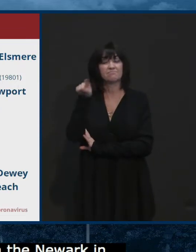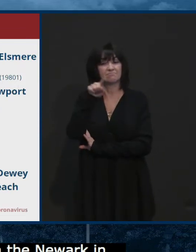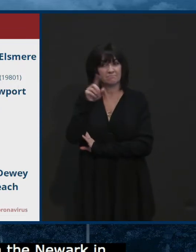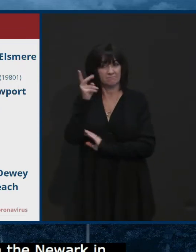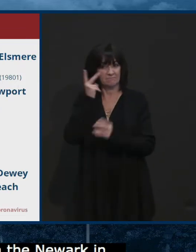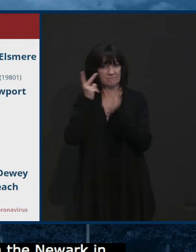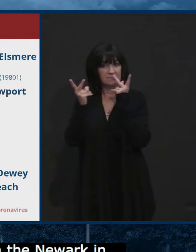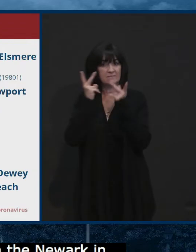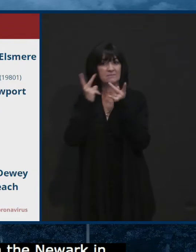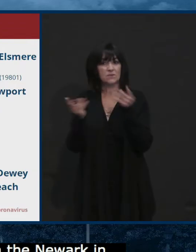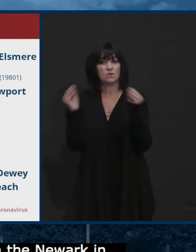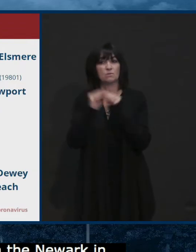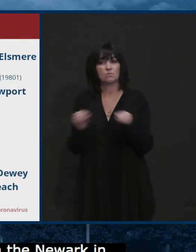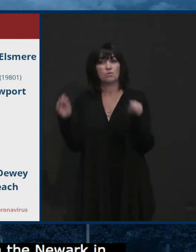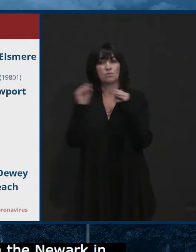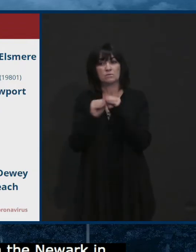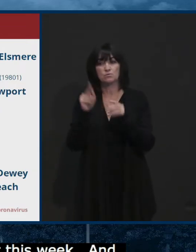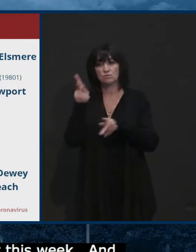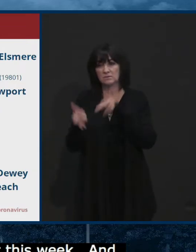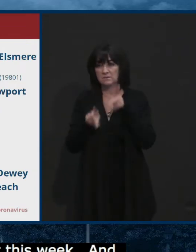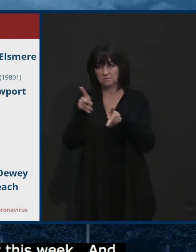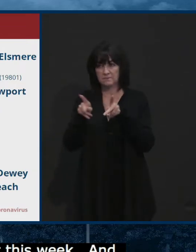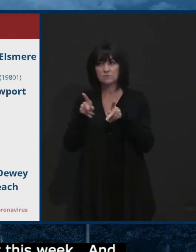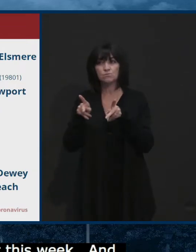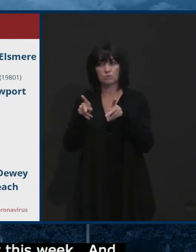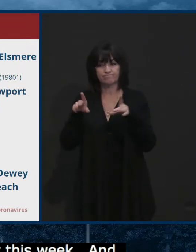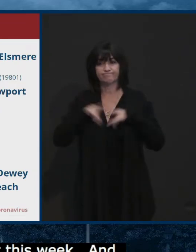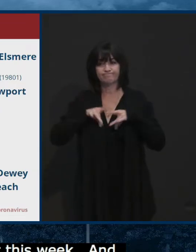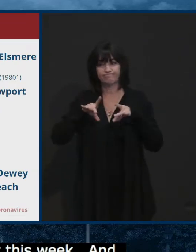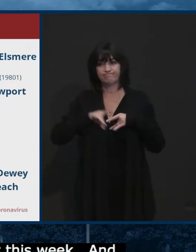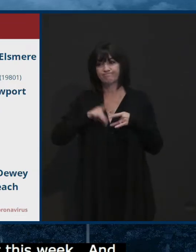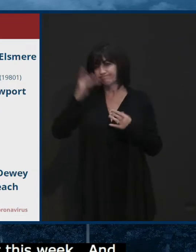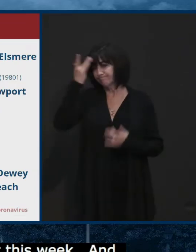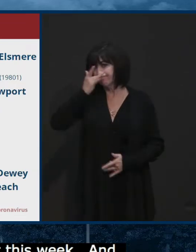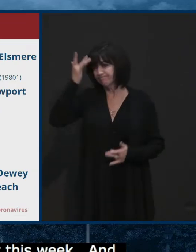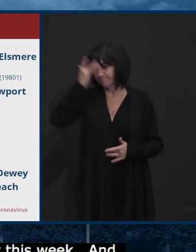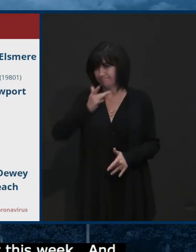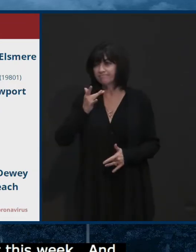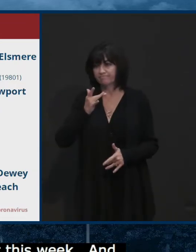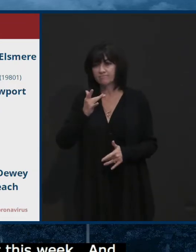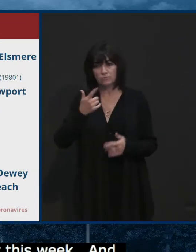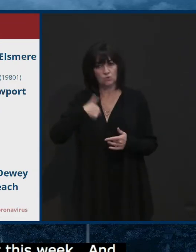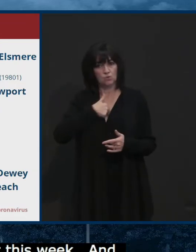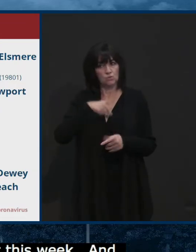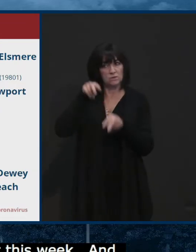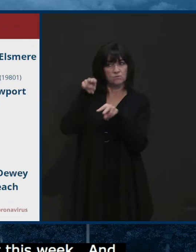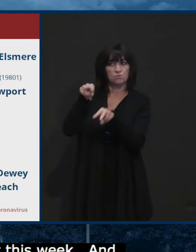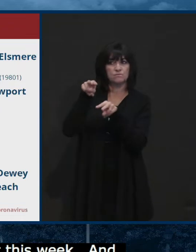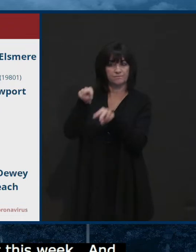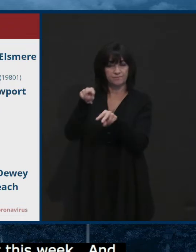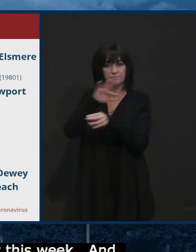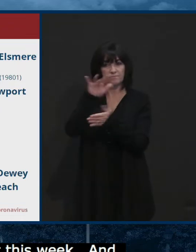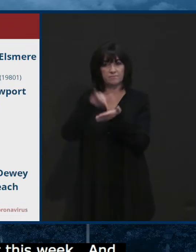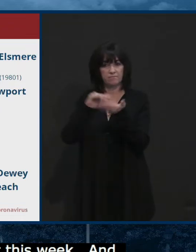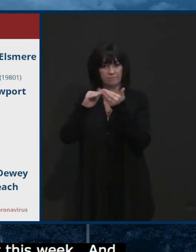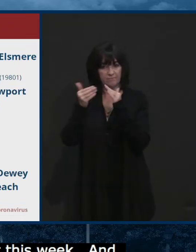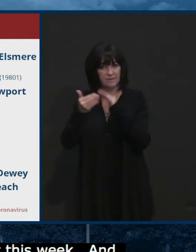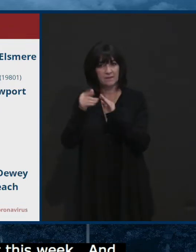increased numbers of cases. So we have a close eye on Middletown and Townsend at this